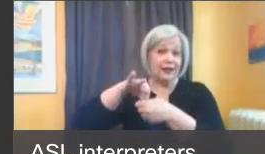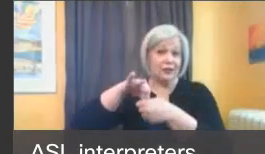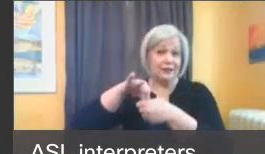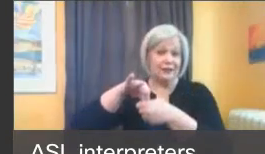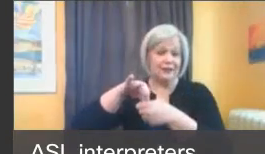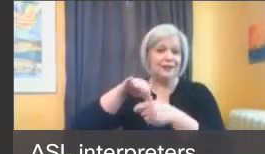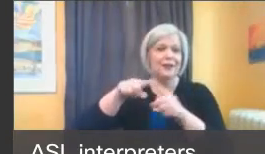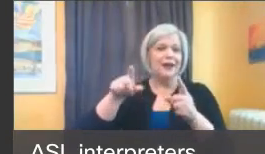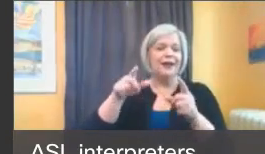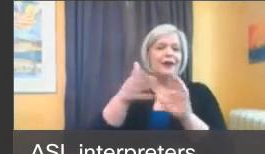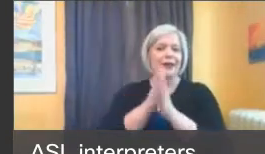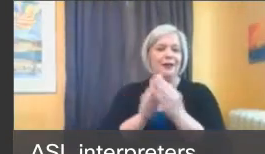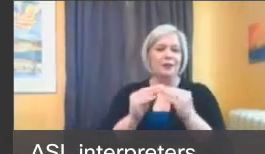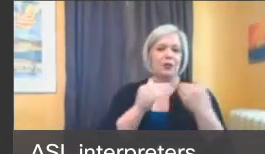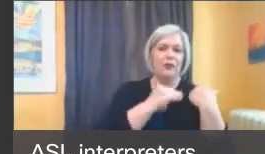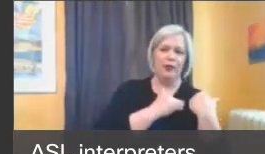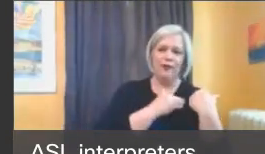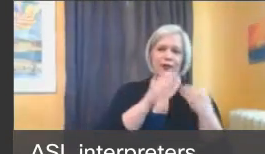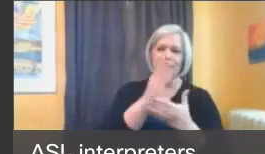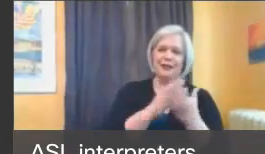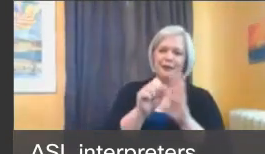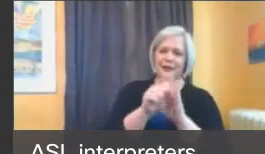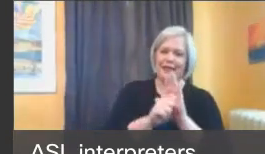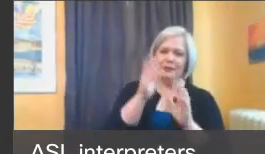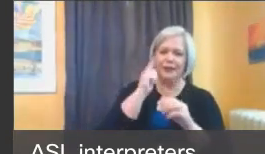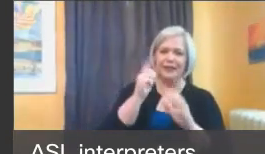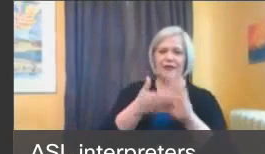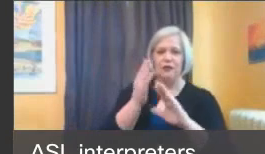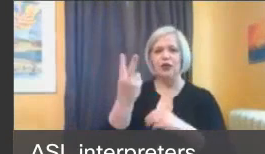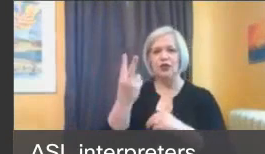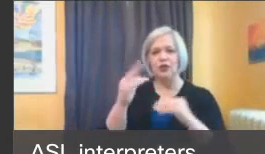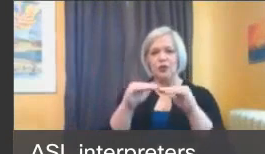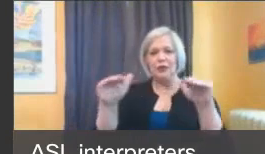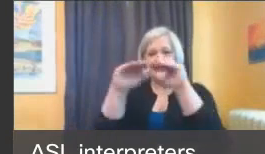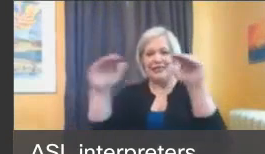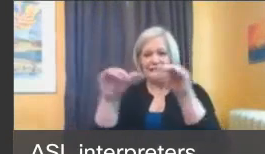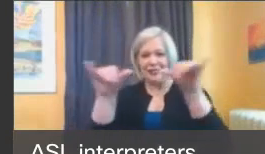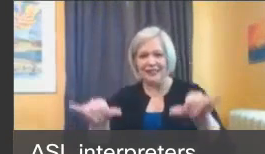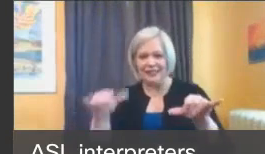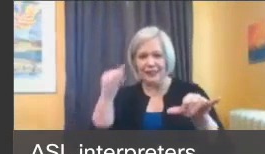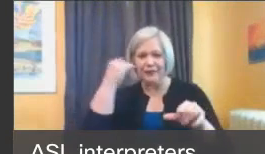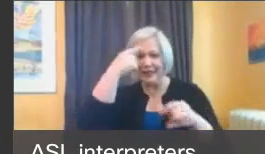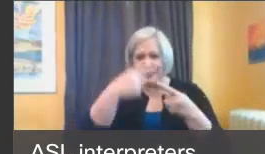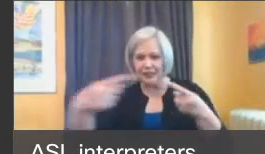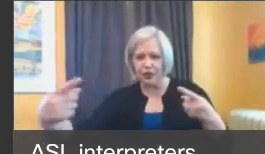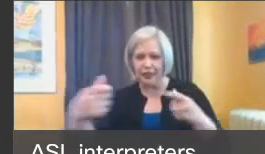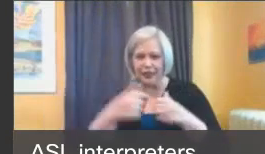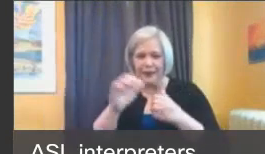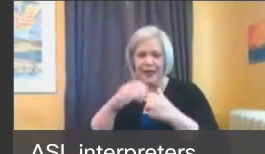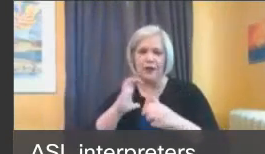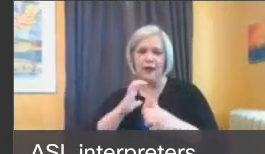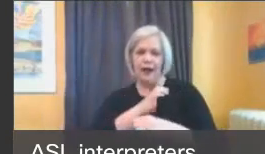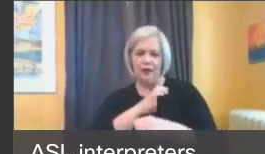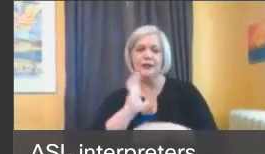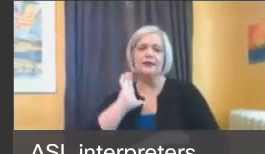course, this becomes very burdensome for states in some ways because they have to run a two-tier system if they disagree with the way Congress